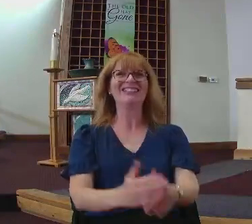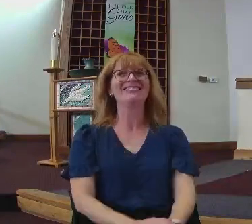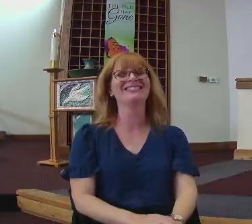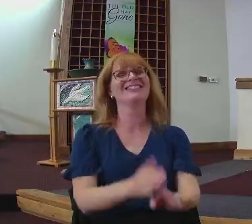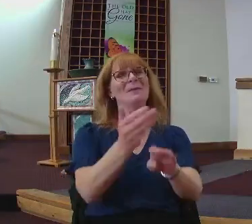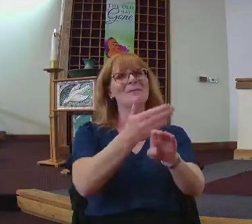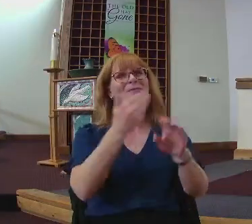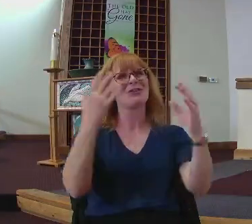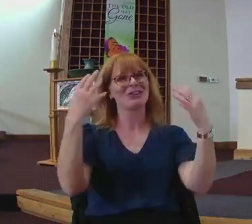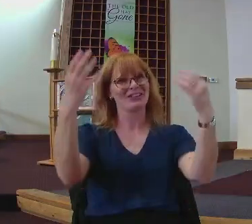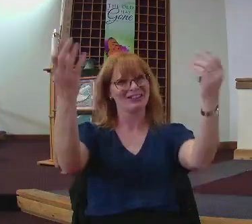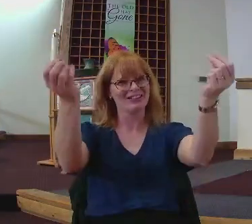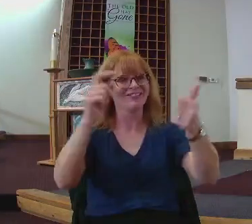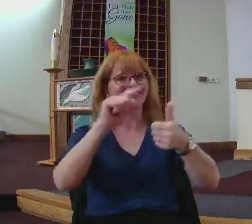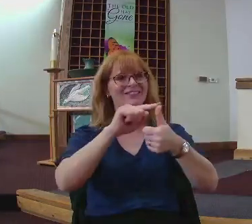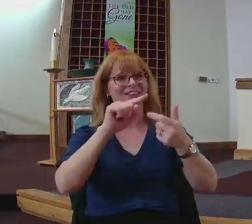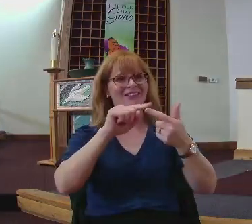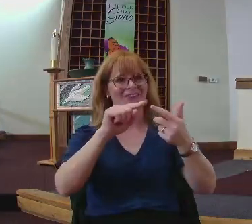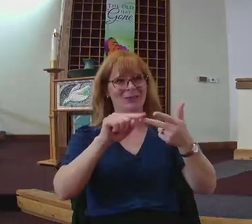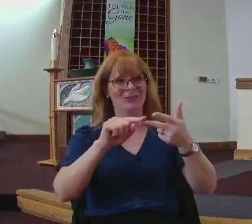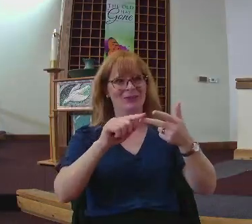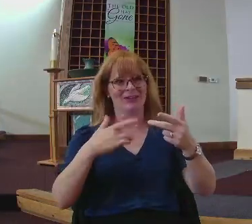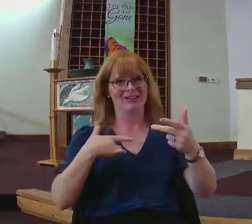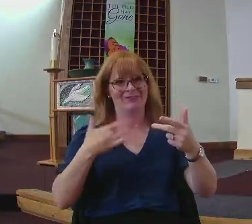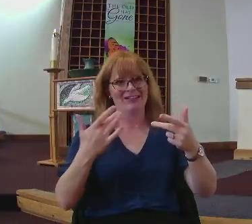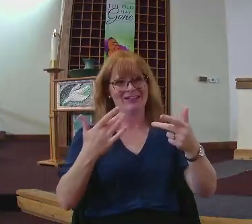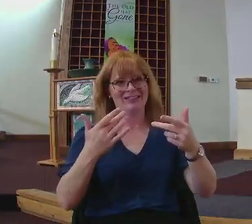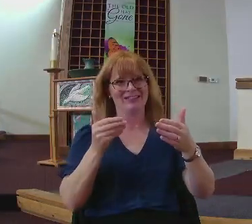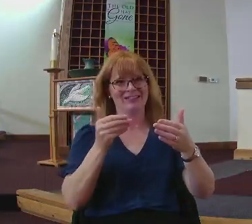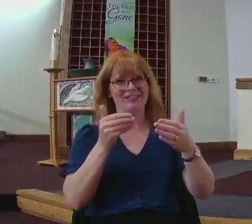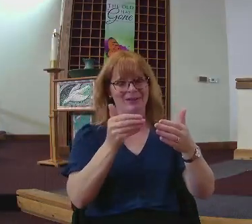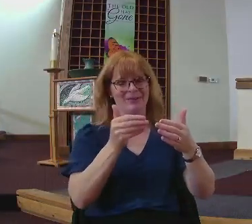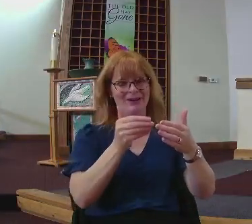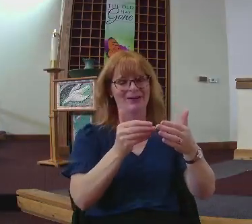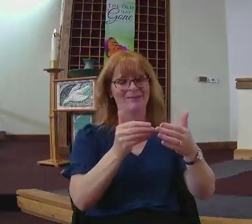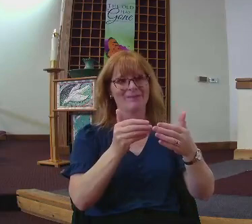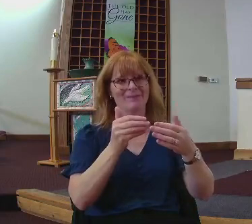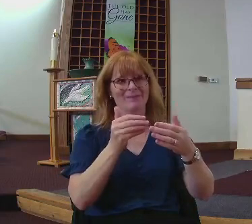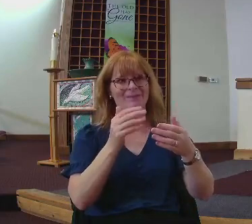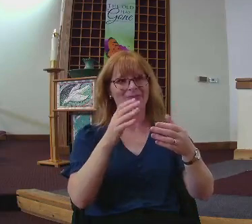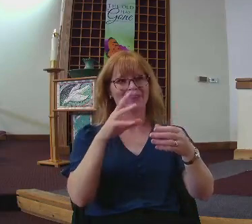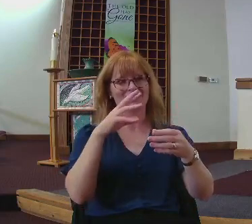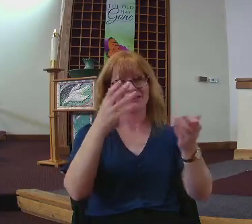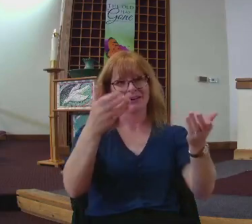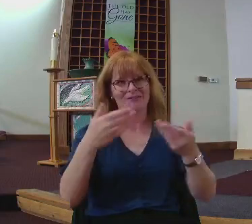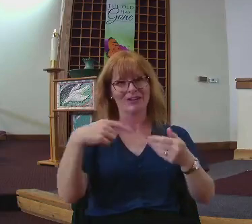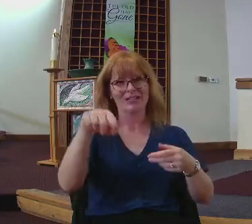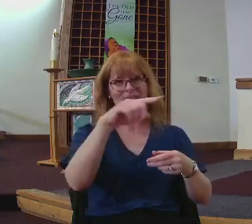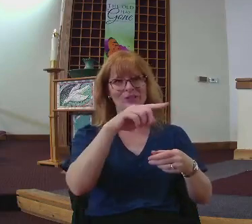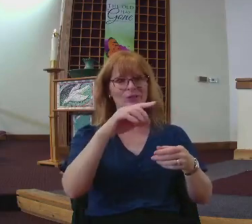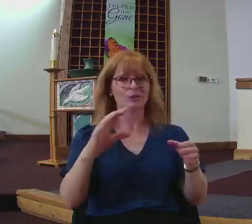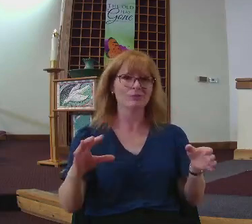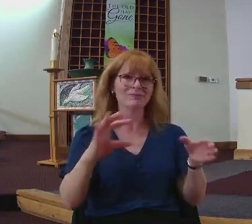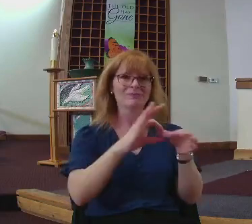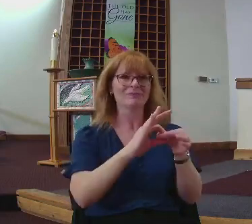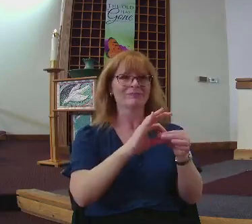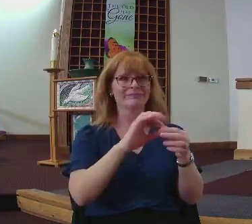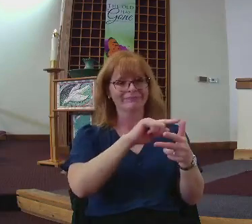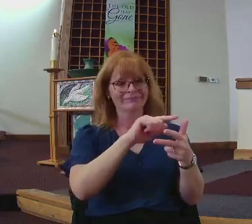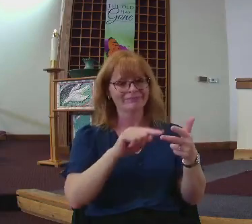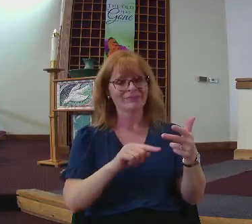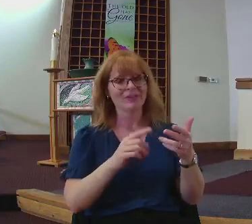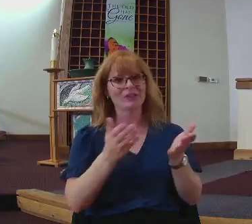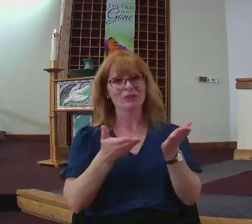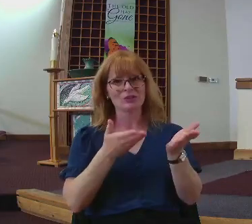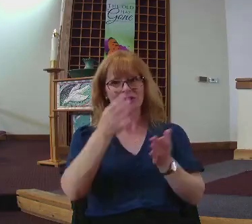Before I send you out, I'll let you know about three things coming up in the life of this community and encourage you to get plugged in somewhere to grow your faith and to serve